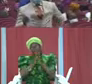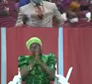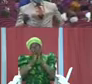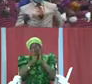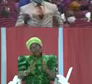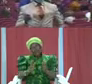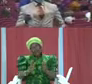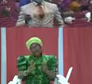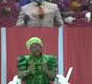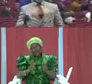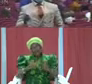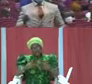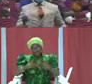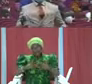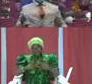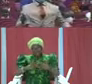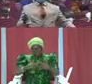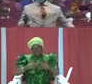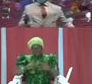O Lord.